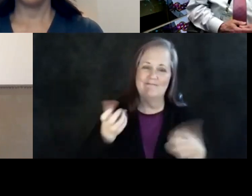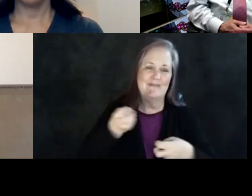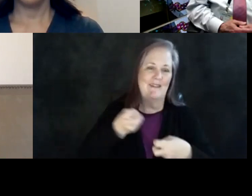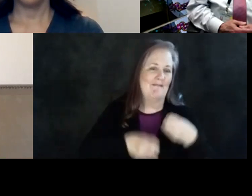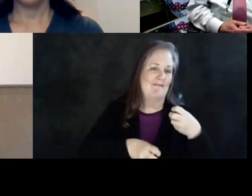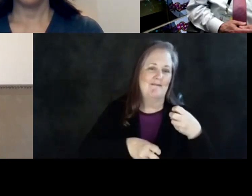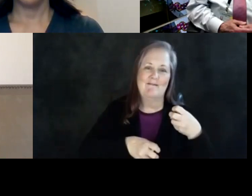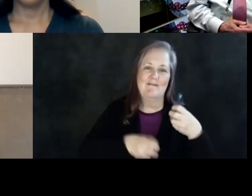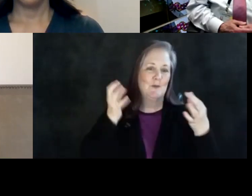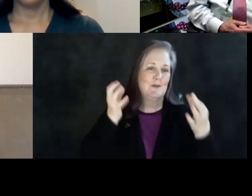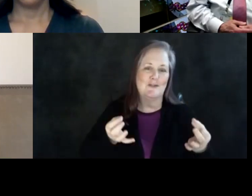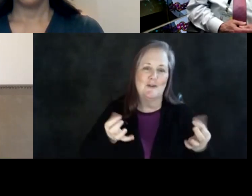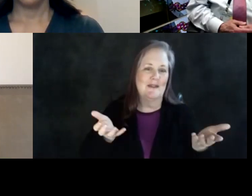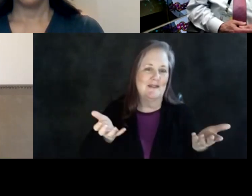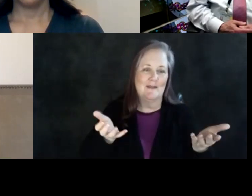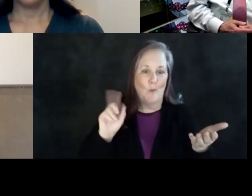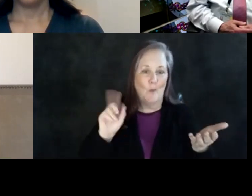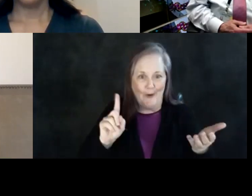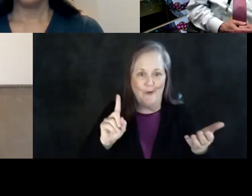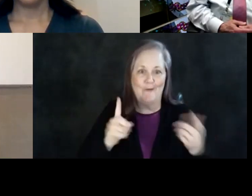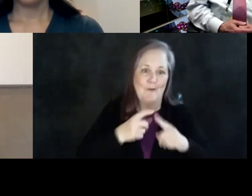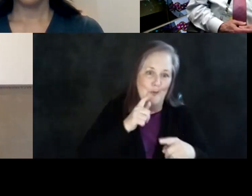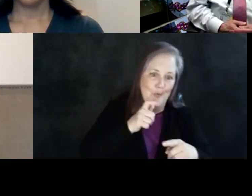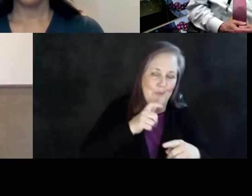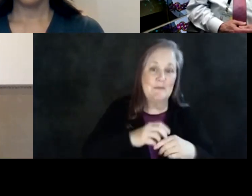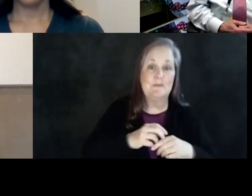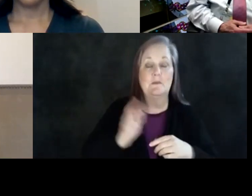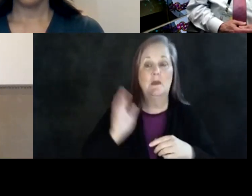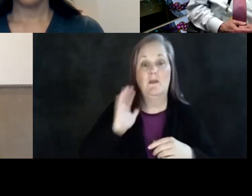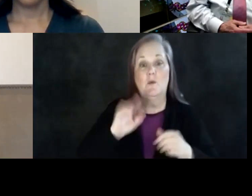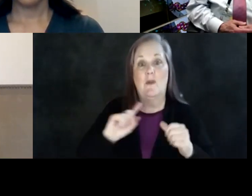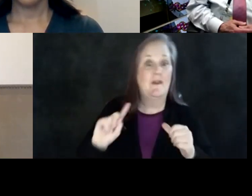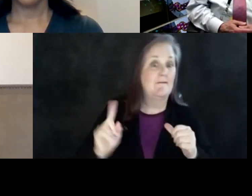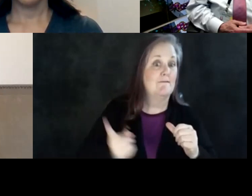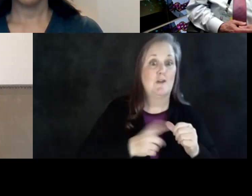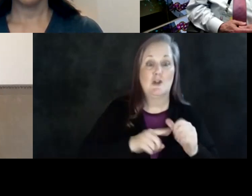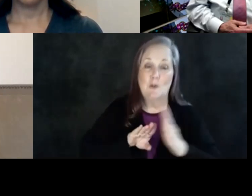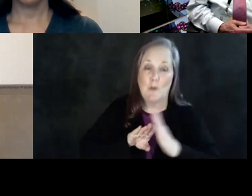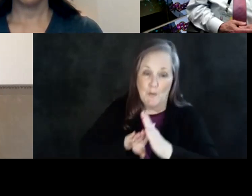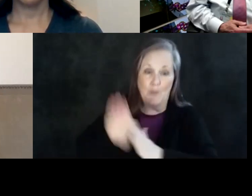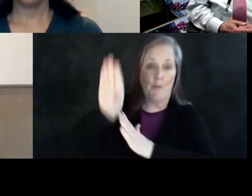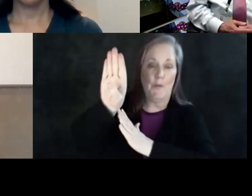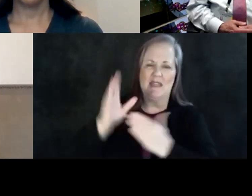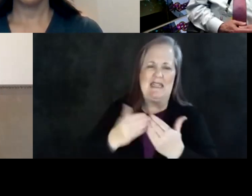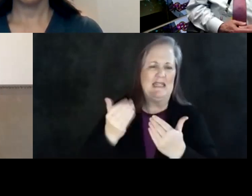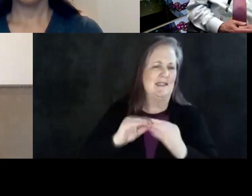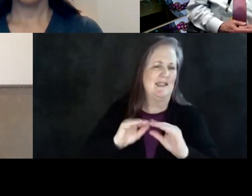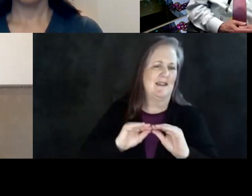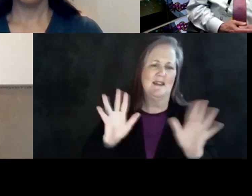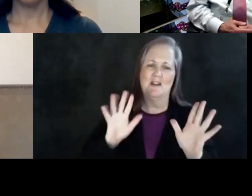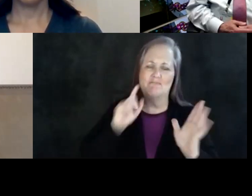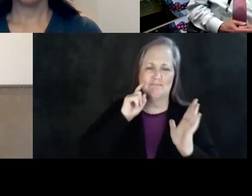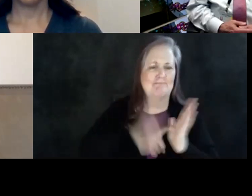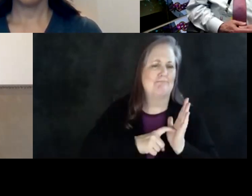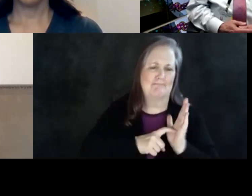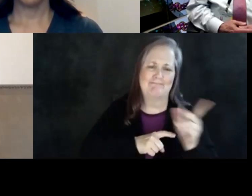to determine. For example, when we had our first surge, it was very easy and clear for us to